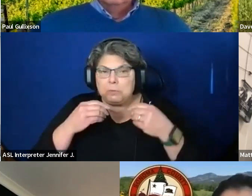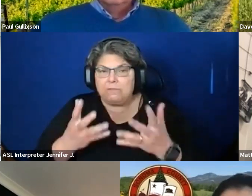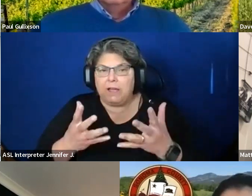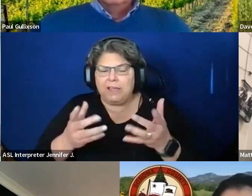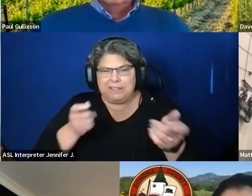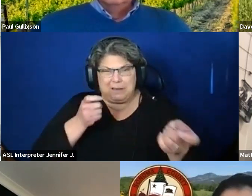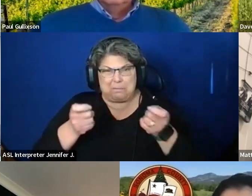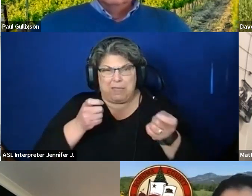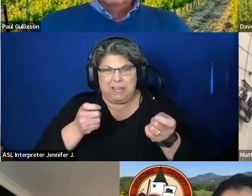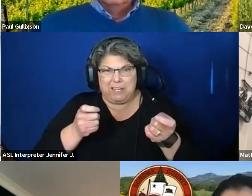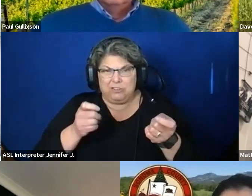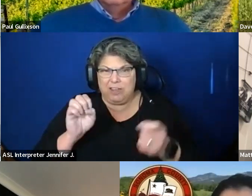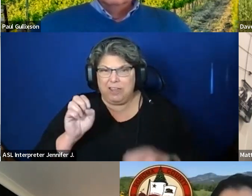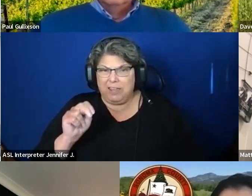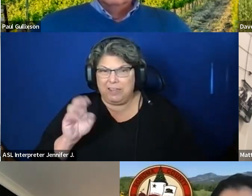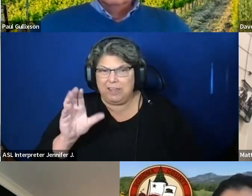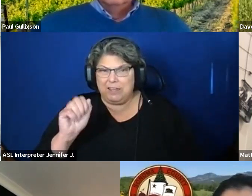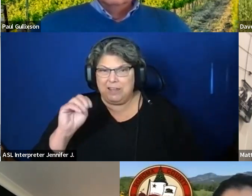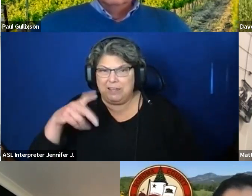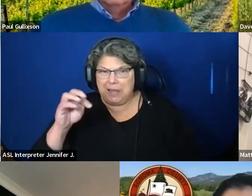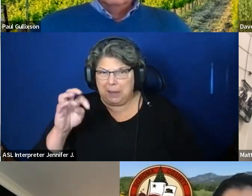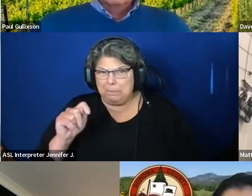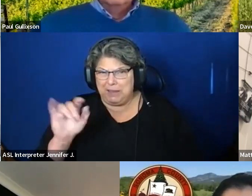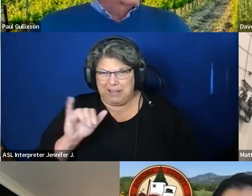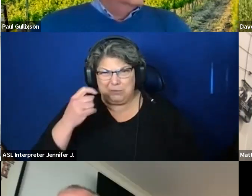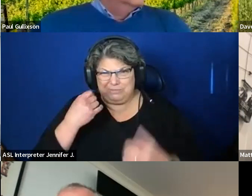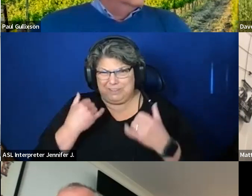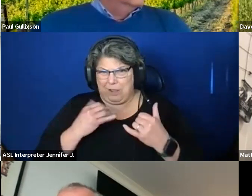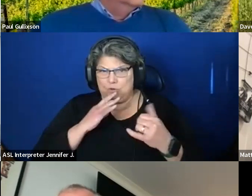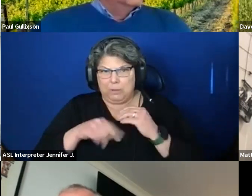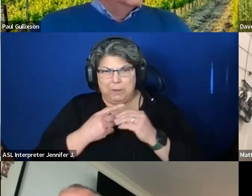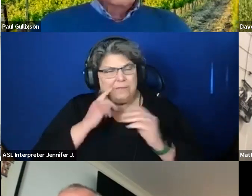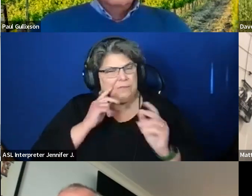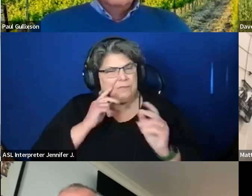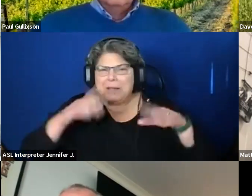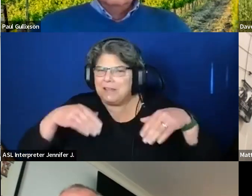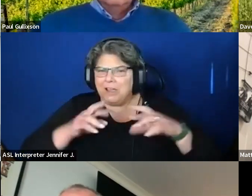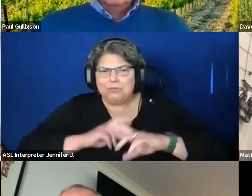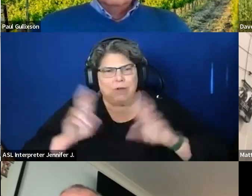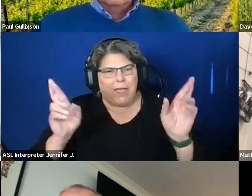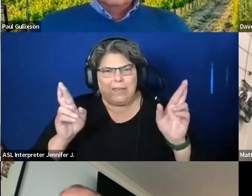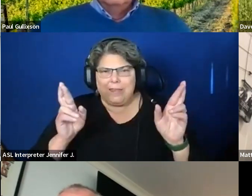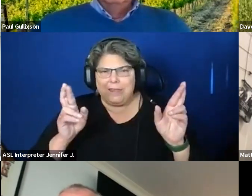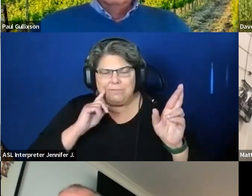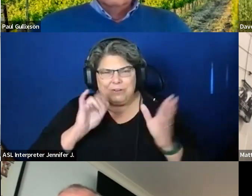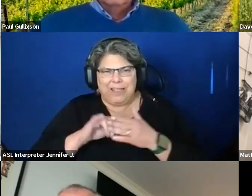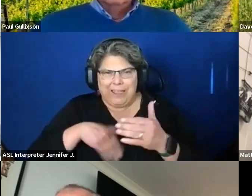managed encampment such as this for individuals who aren't quite ready for that